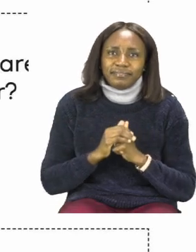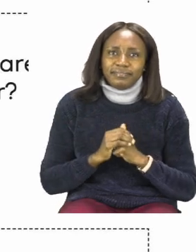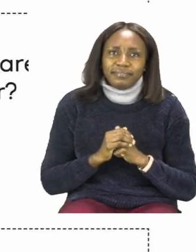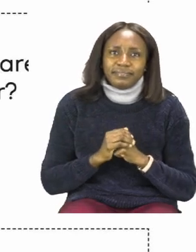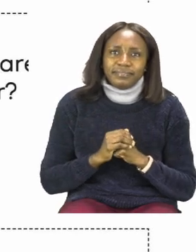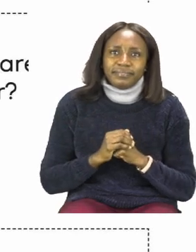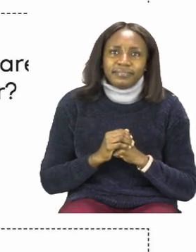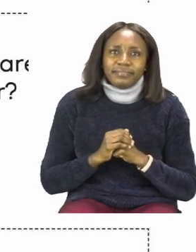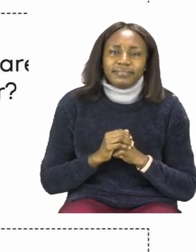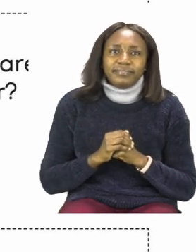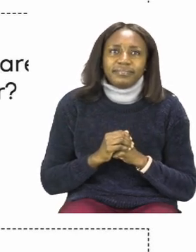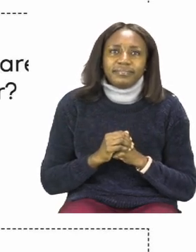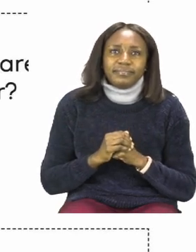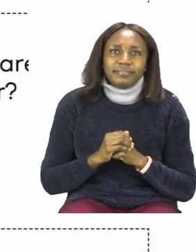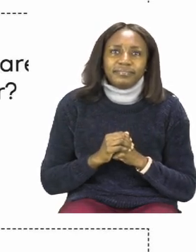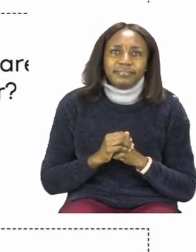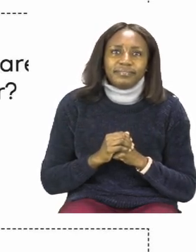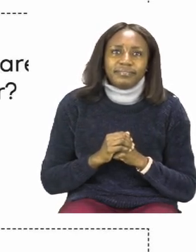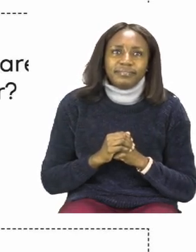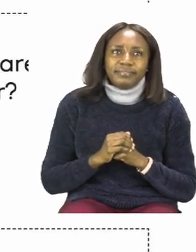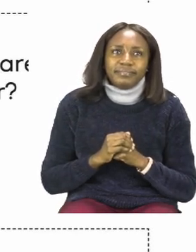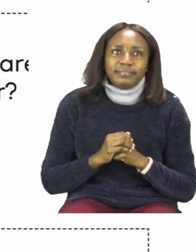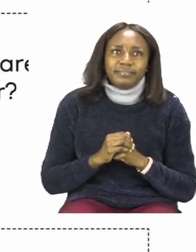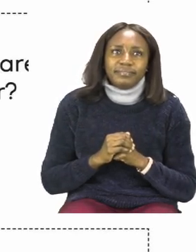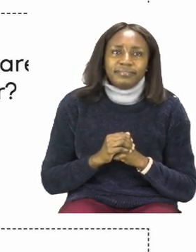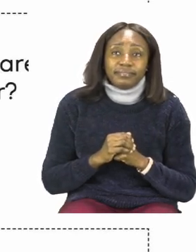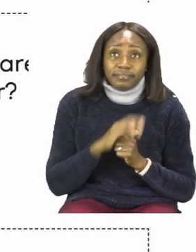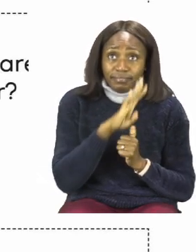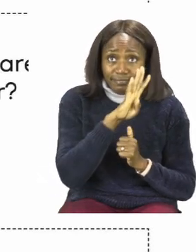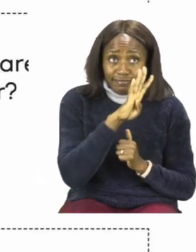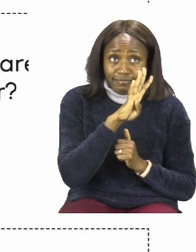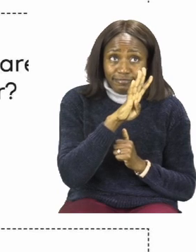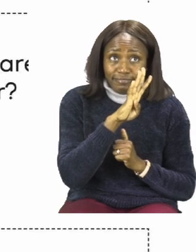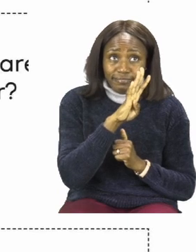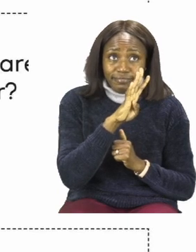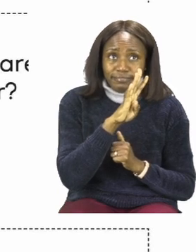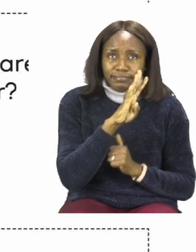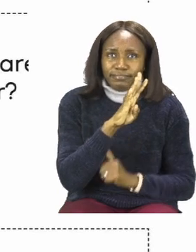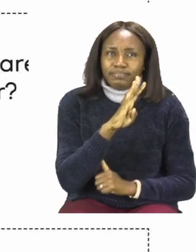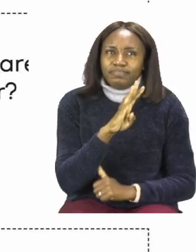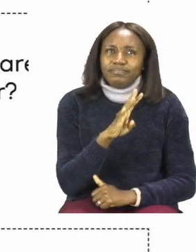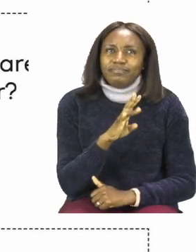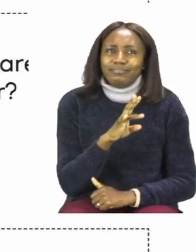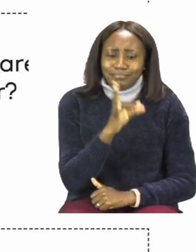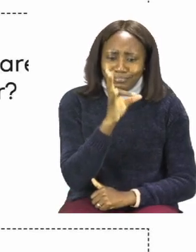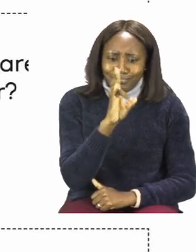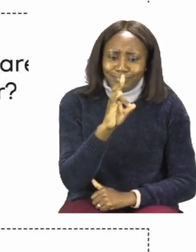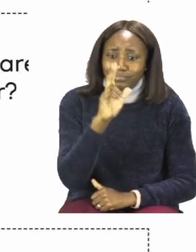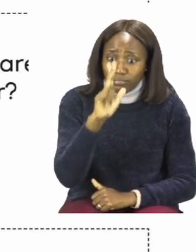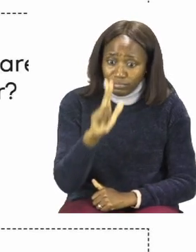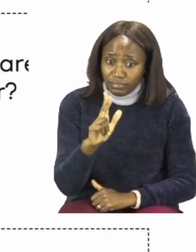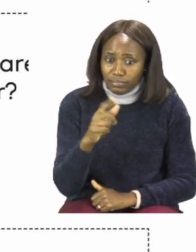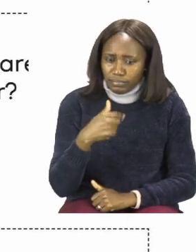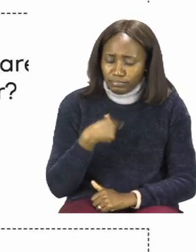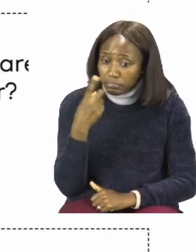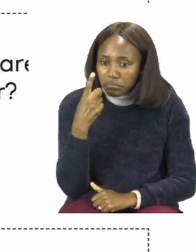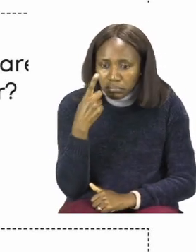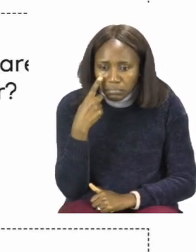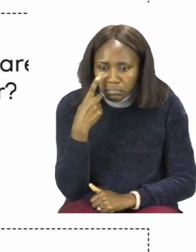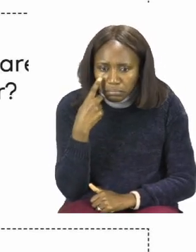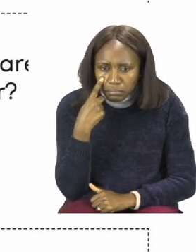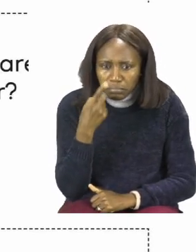find our answer. Number 4 says, Number 4 I see 7